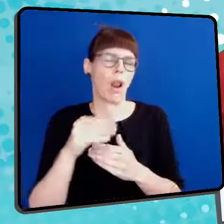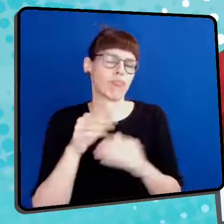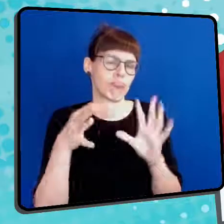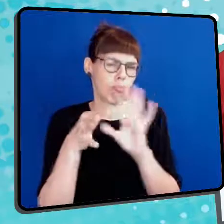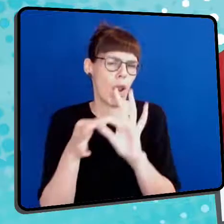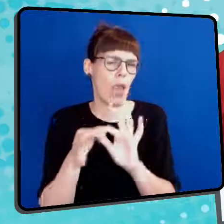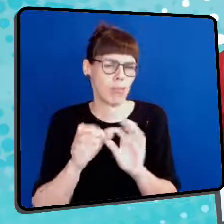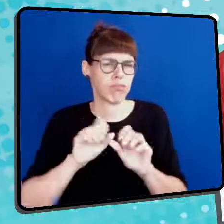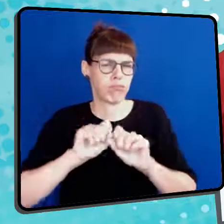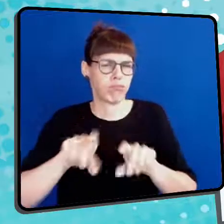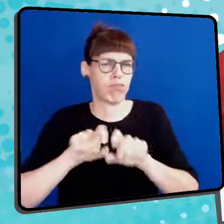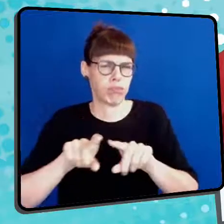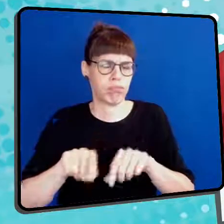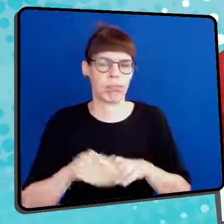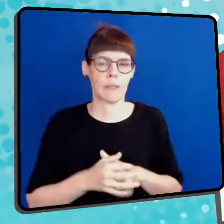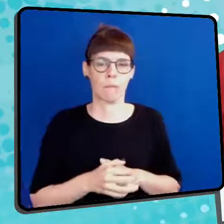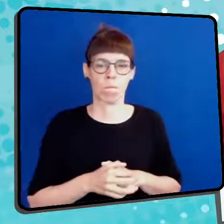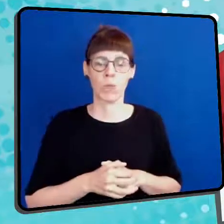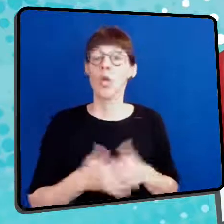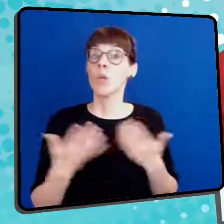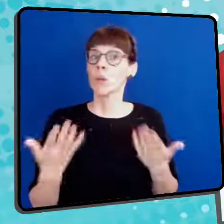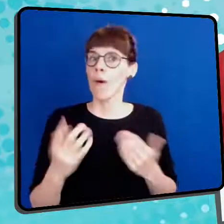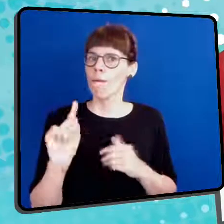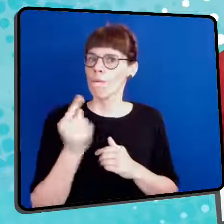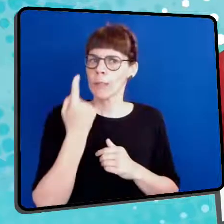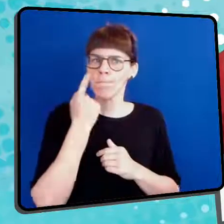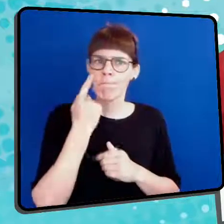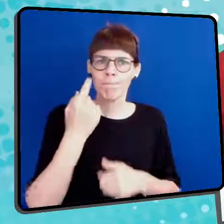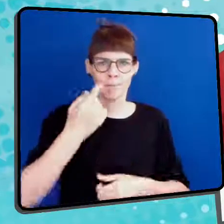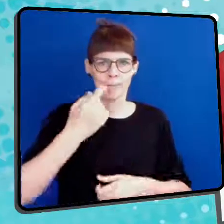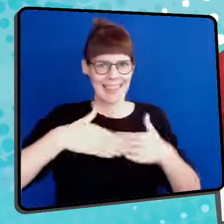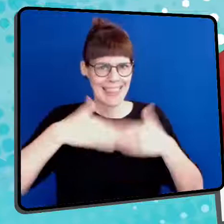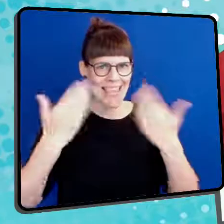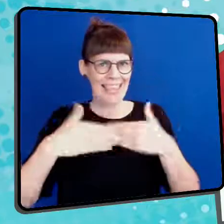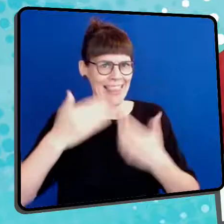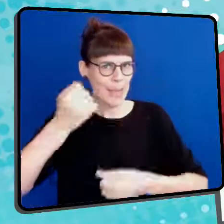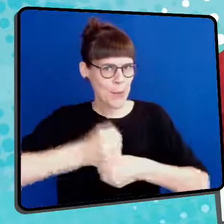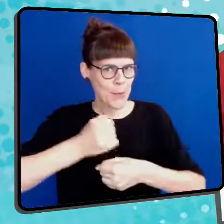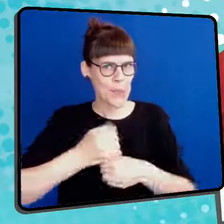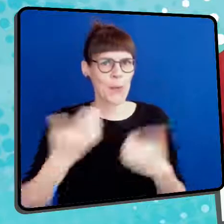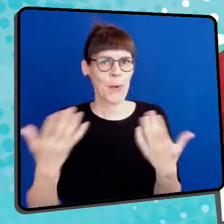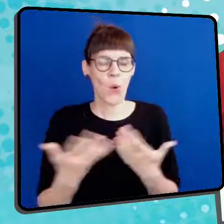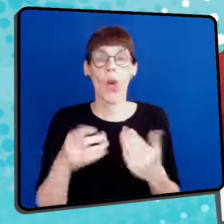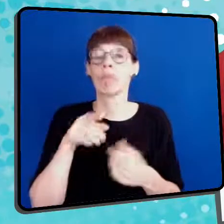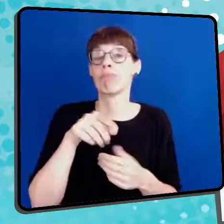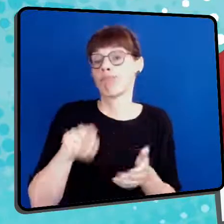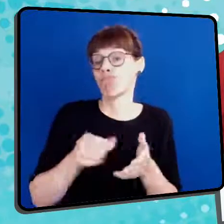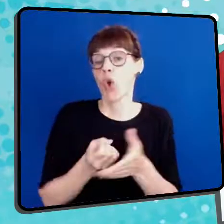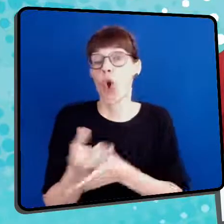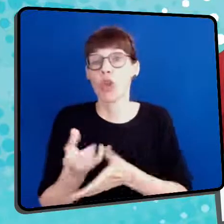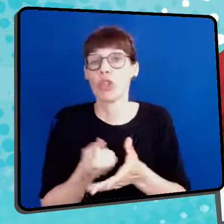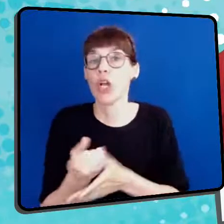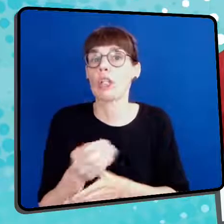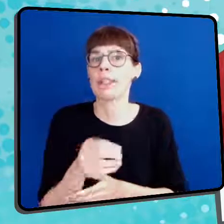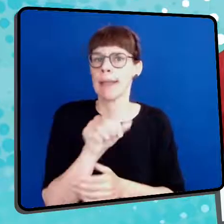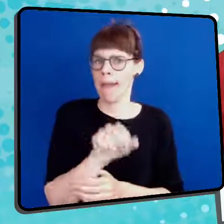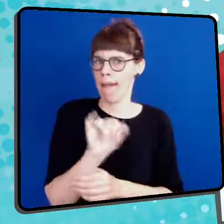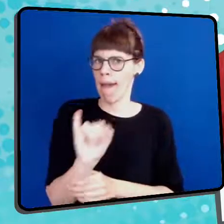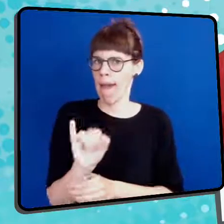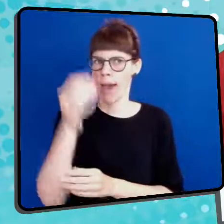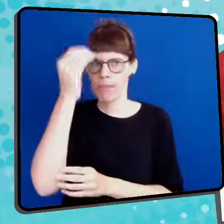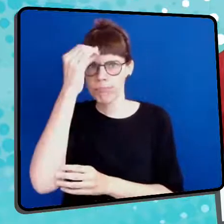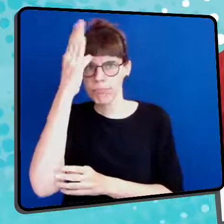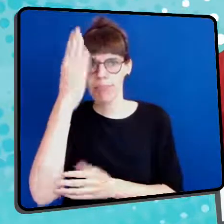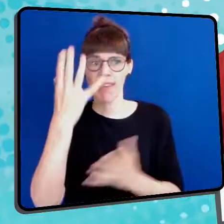little bit about the day job. So you're a consultant in this, and you specialize in AI. You work with so many different